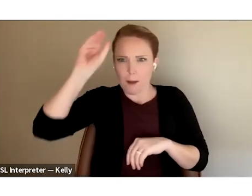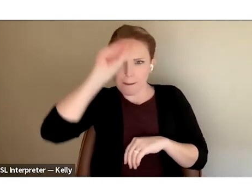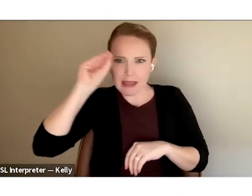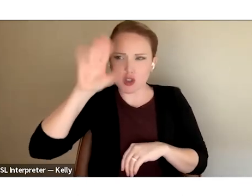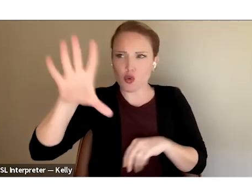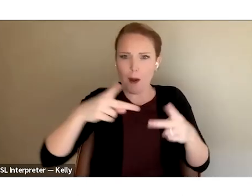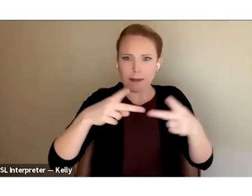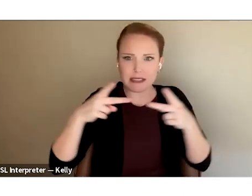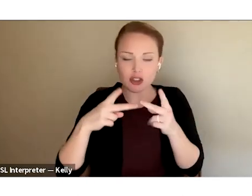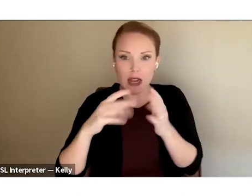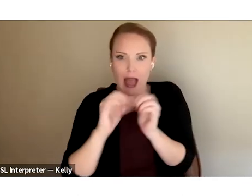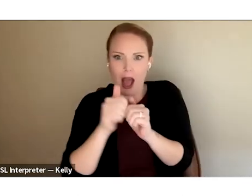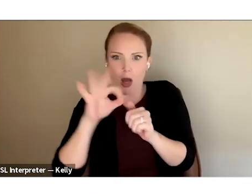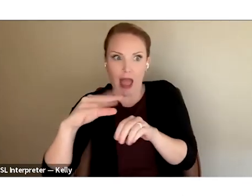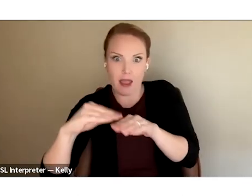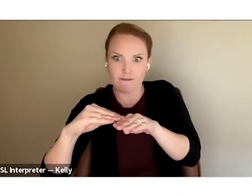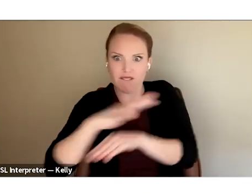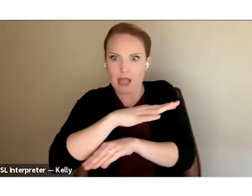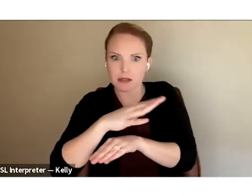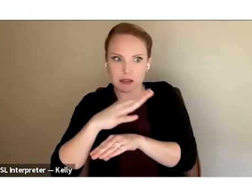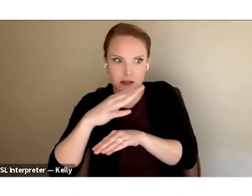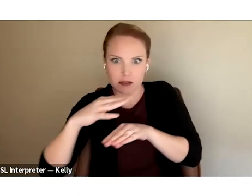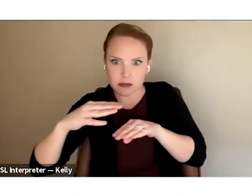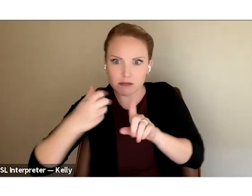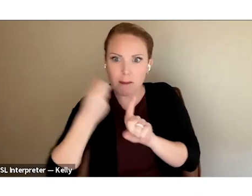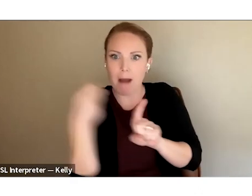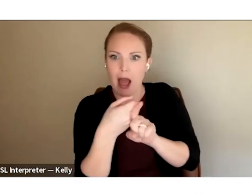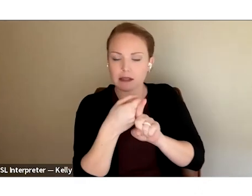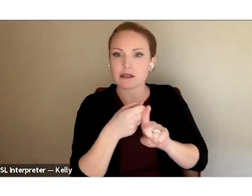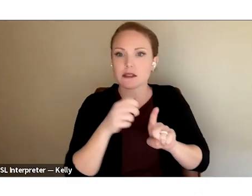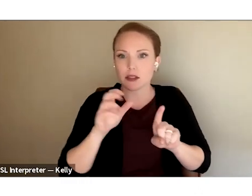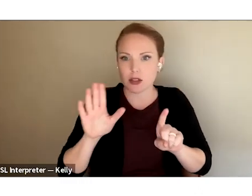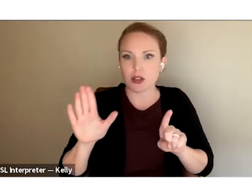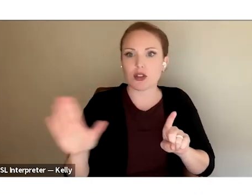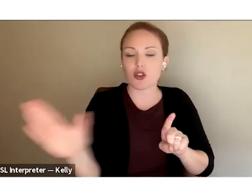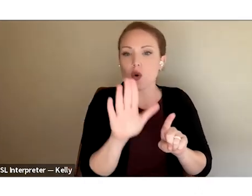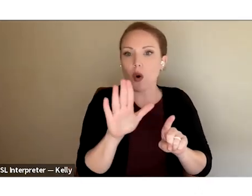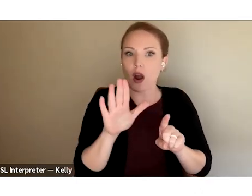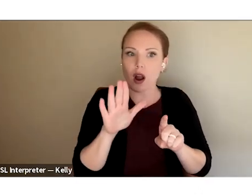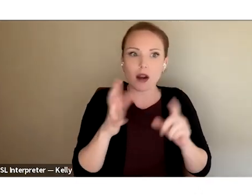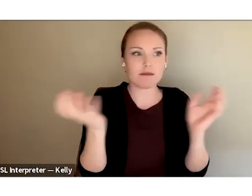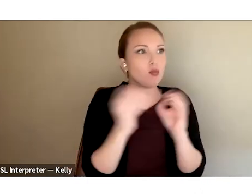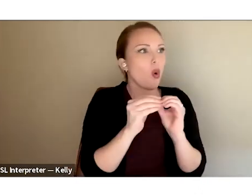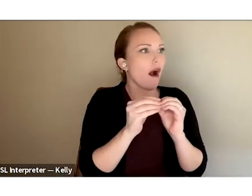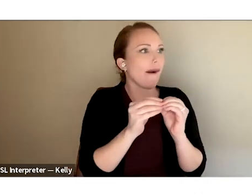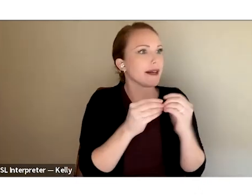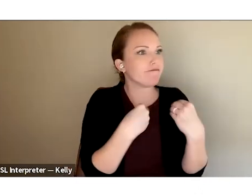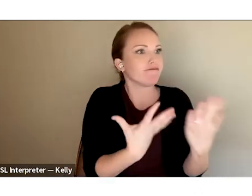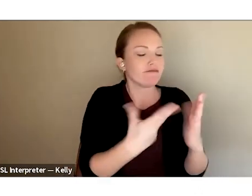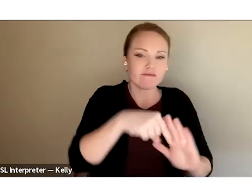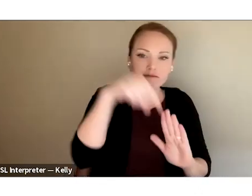positionality can contribute to a, again, richer